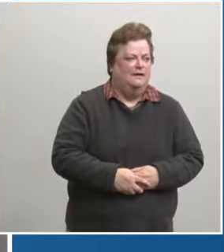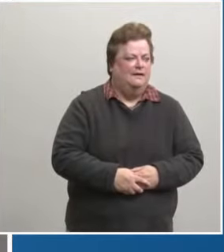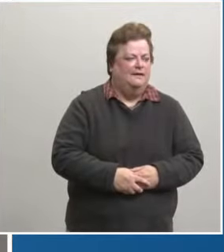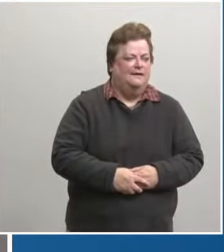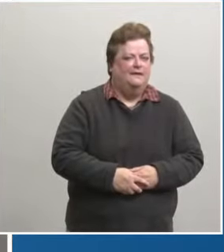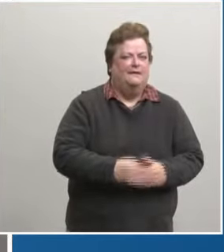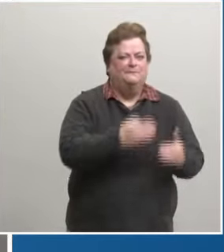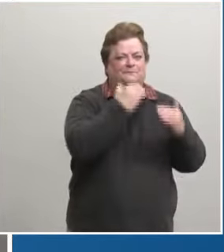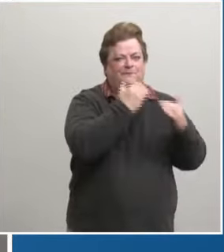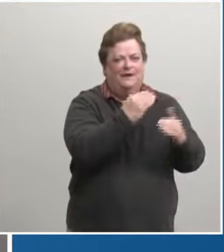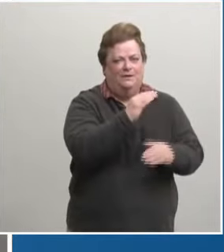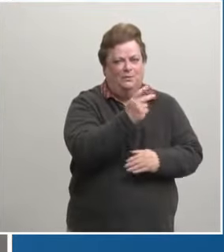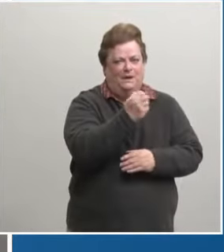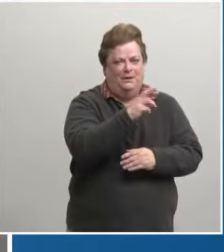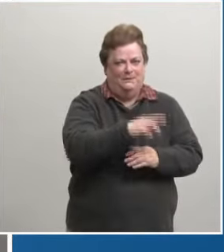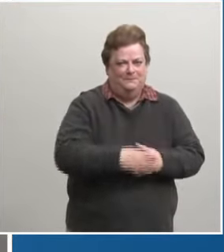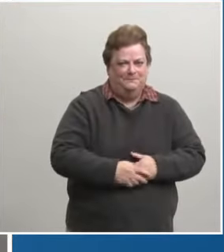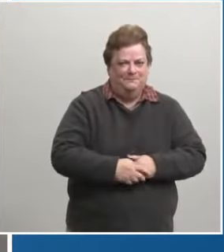Thank you, Mayor.